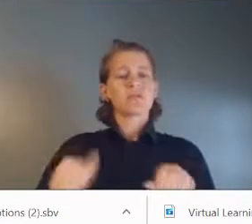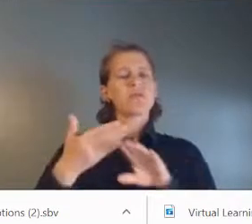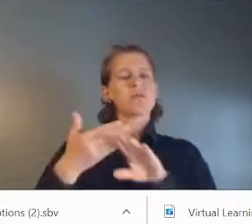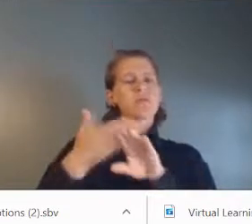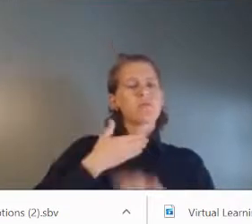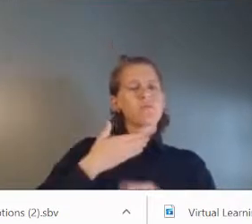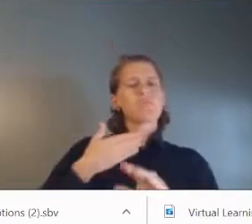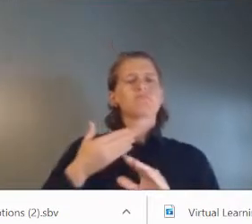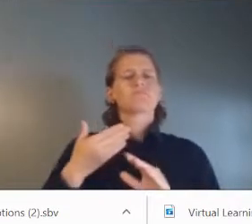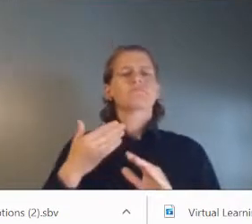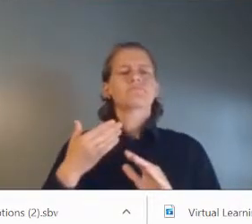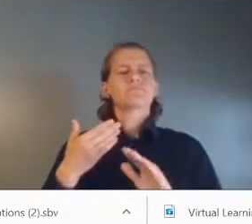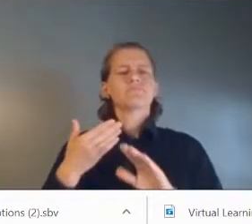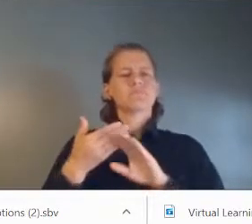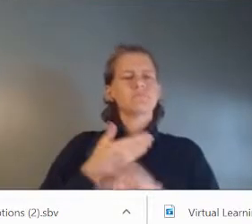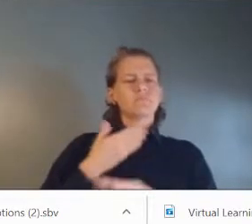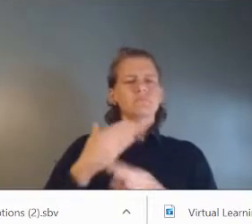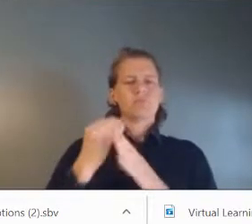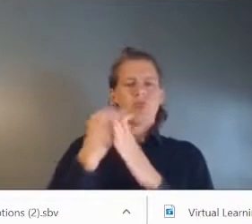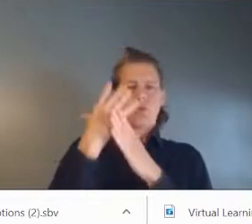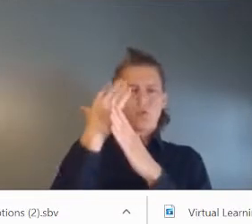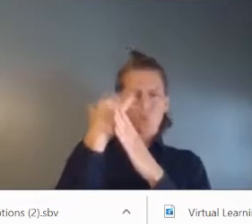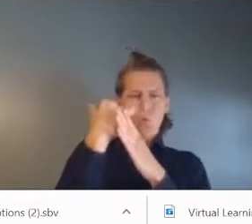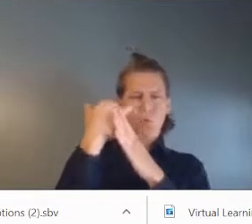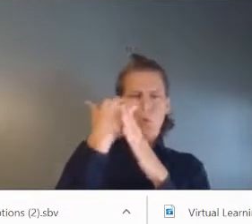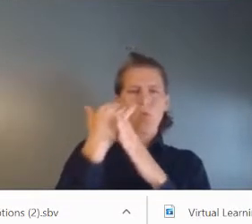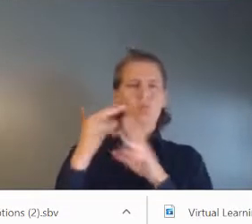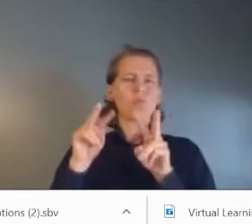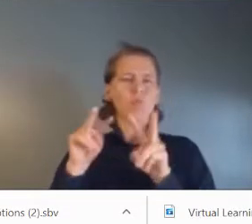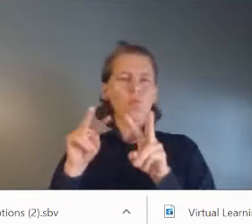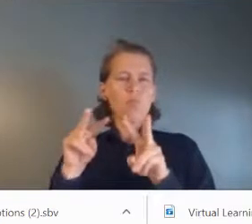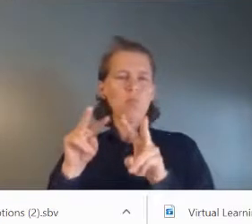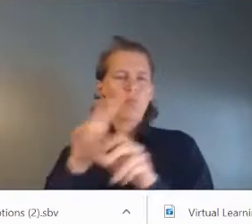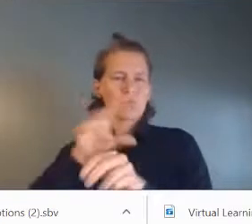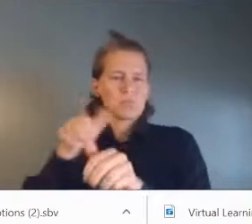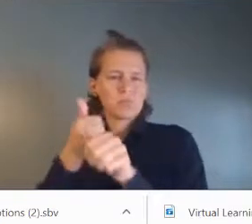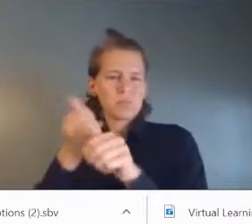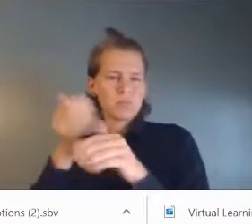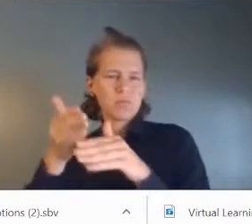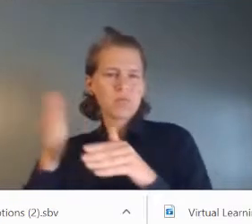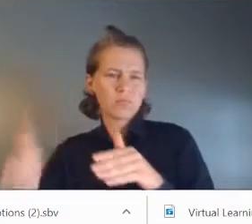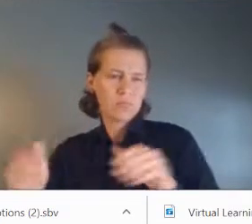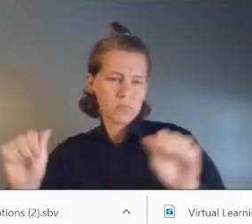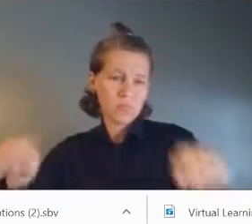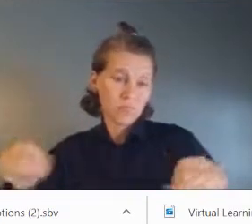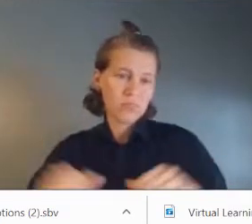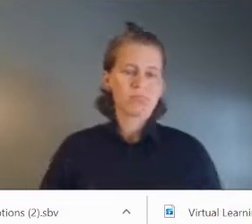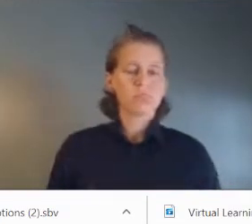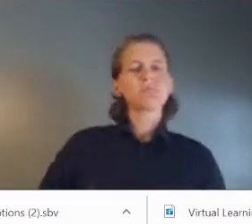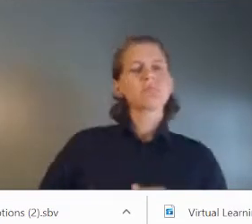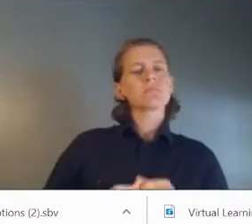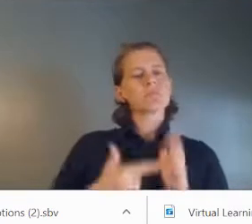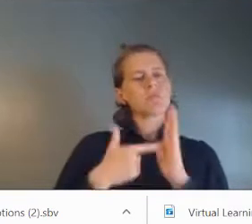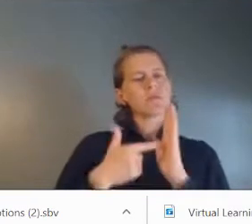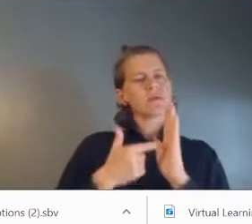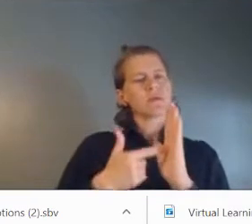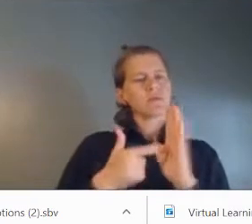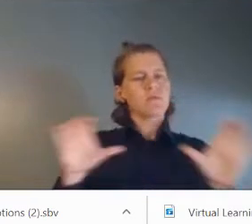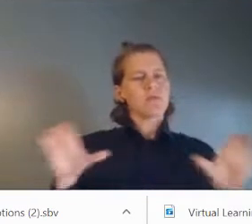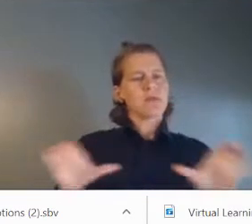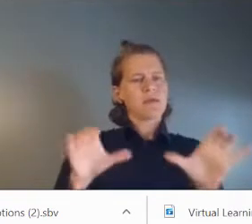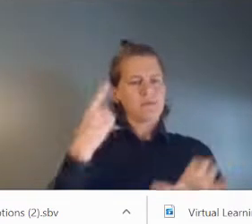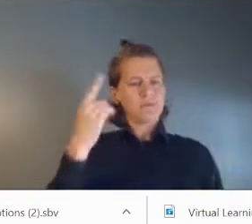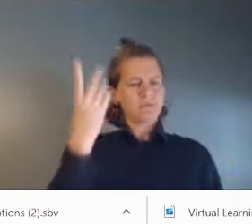video from their teachers in an effort to complete assignments. Examples of Wellness Wednesday activities